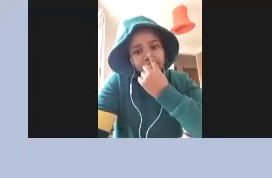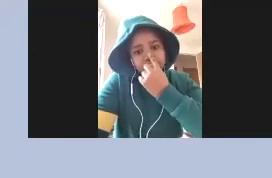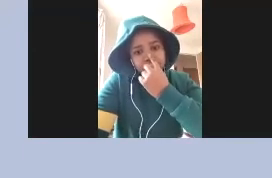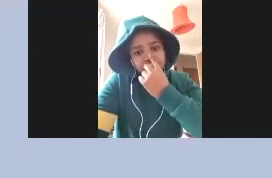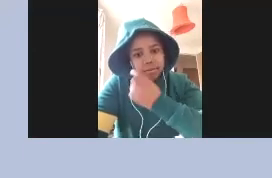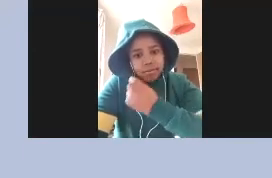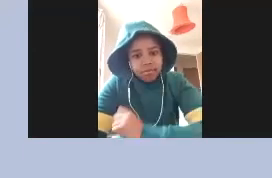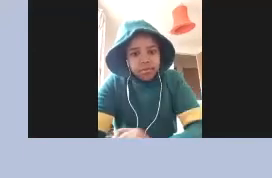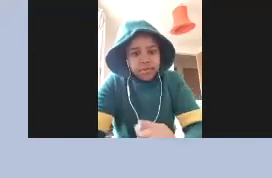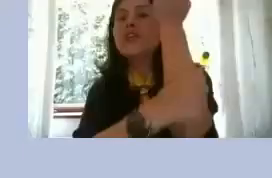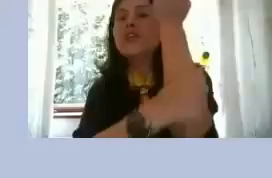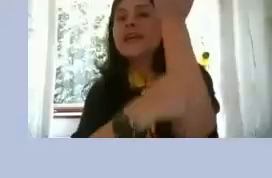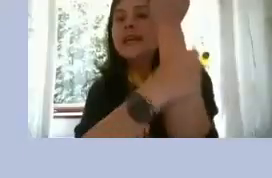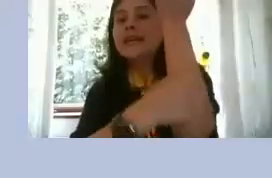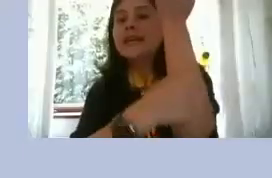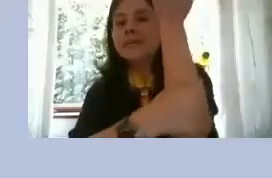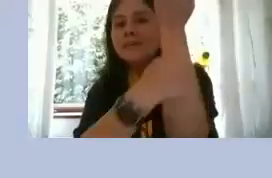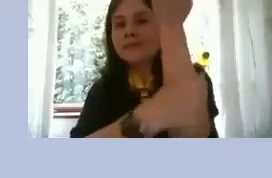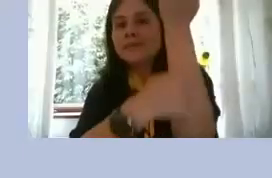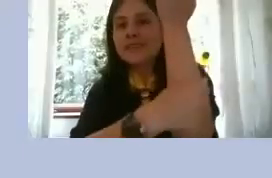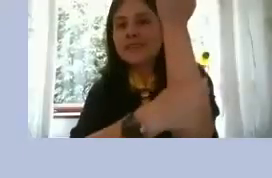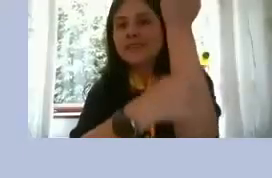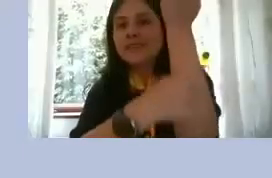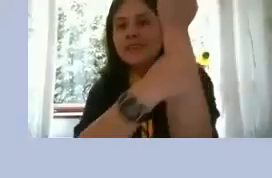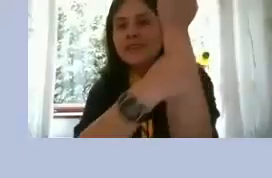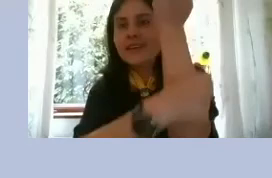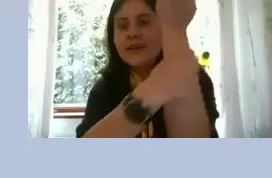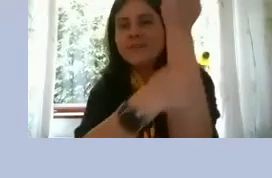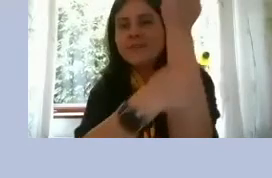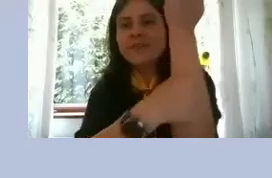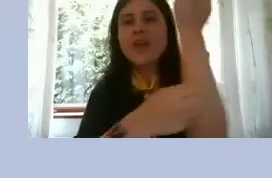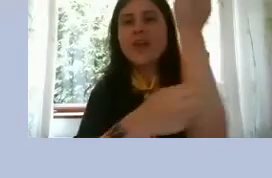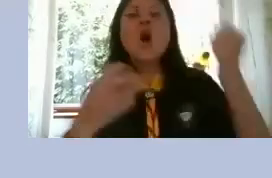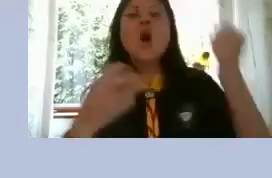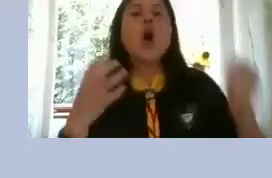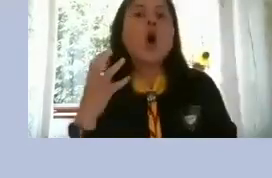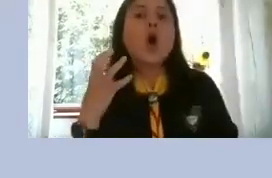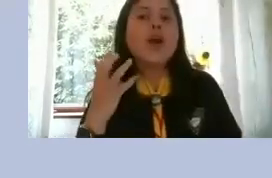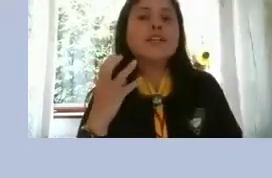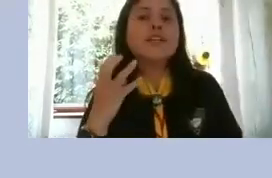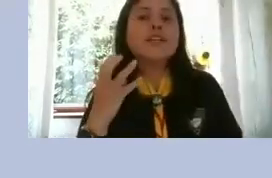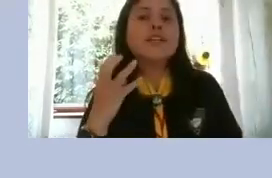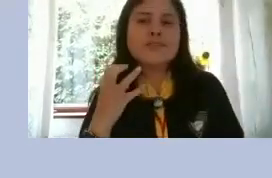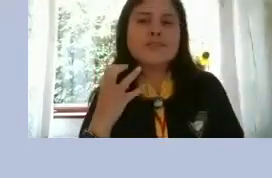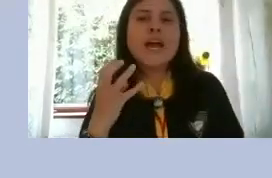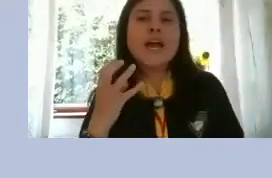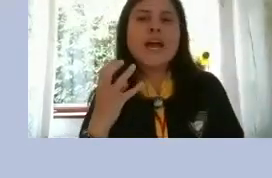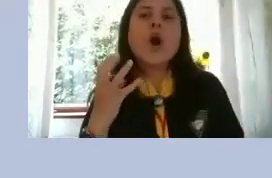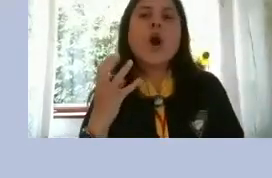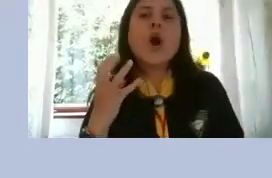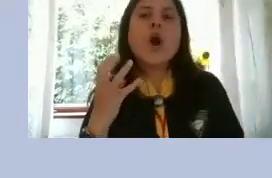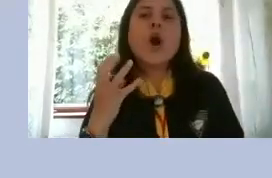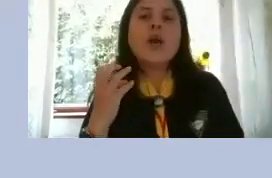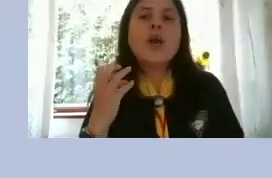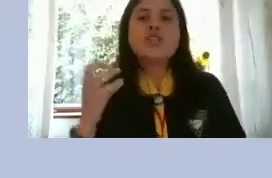and green, yeah. orange is like an O, but for some reason it's